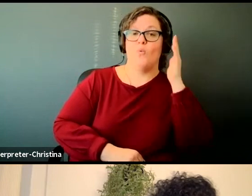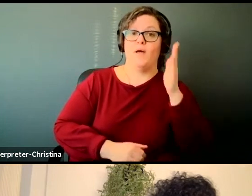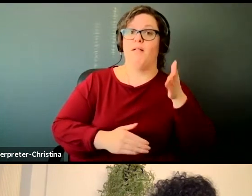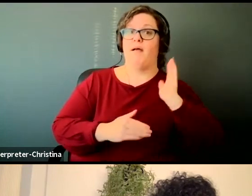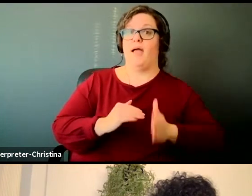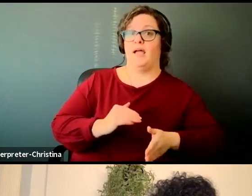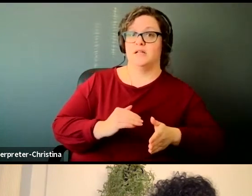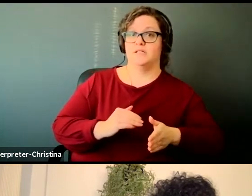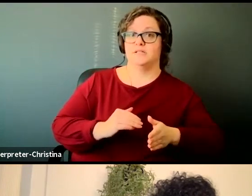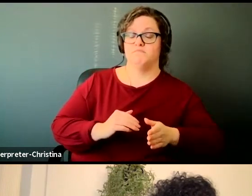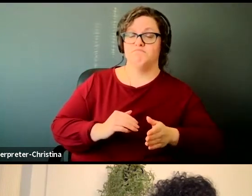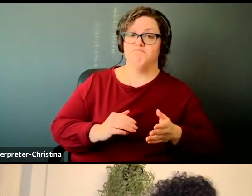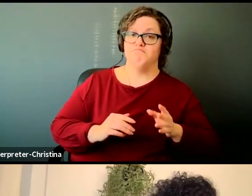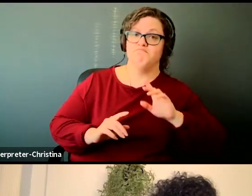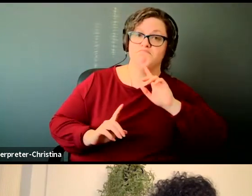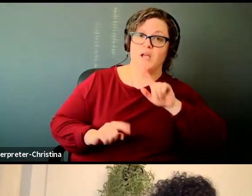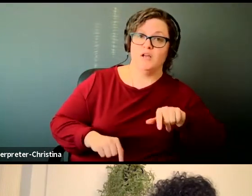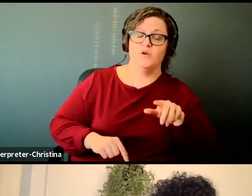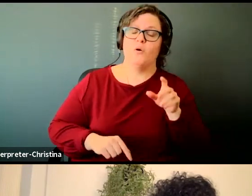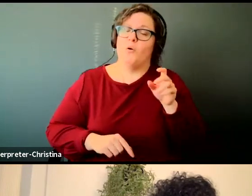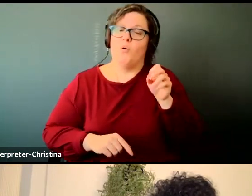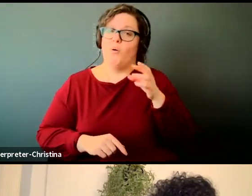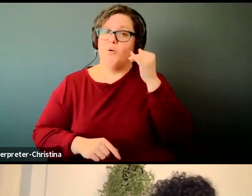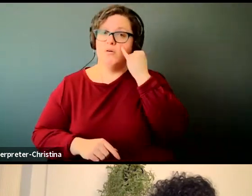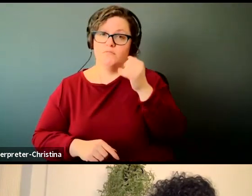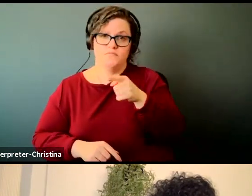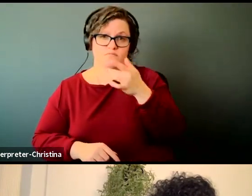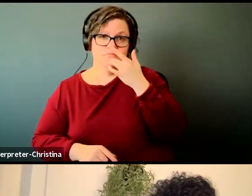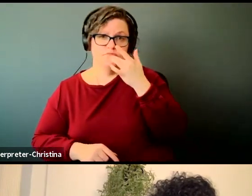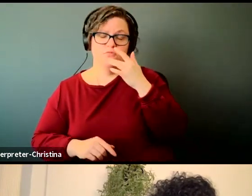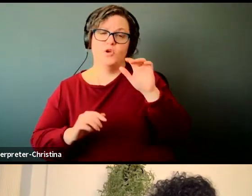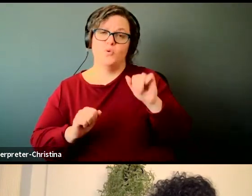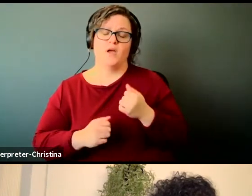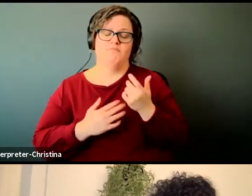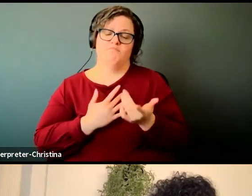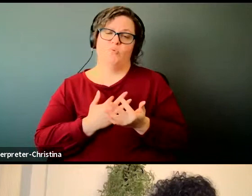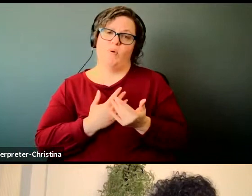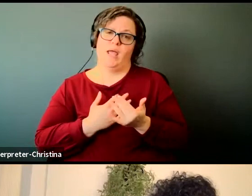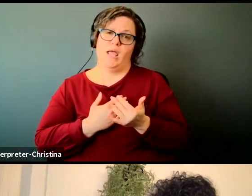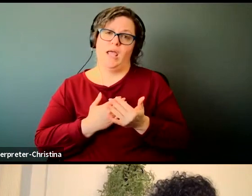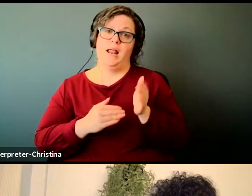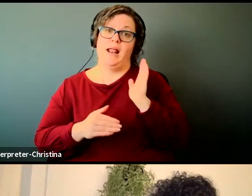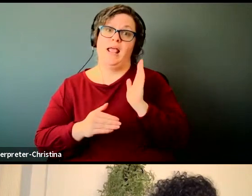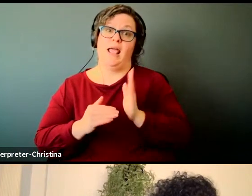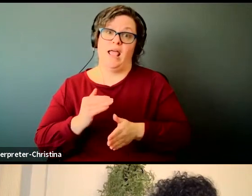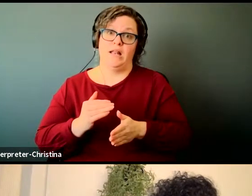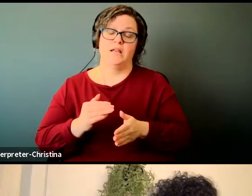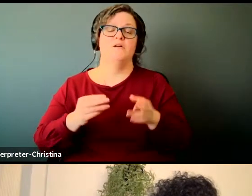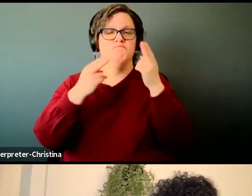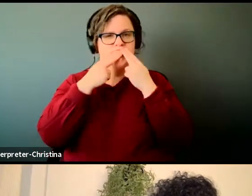can hold your questions until the end and ask them with your voice or the chat.